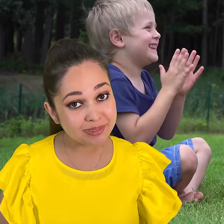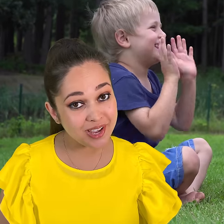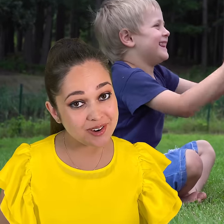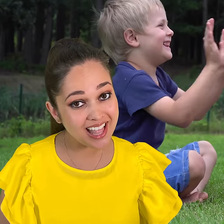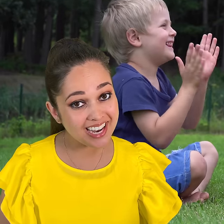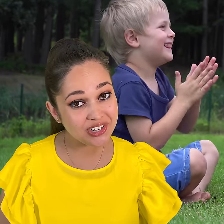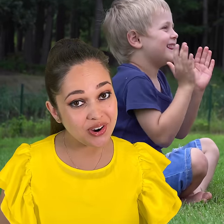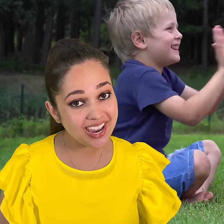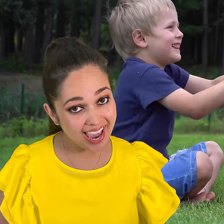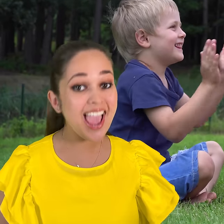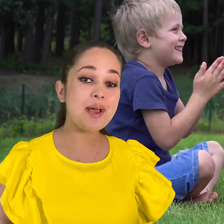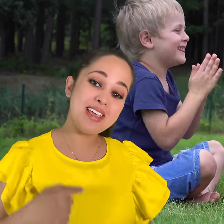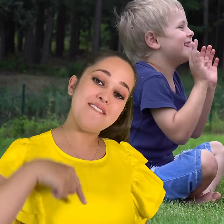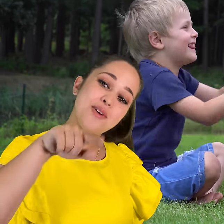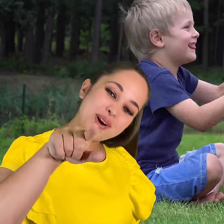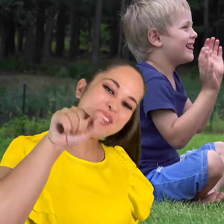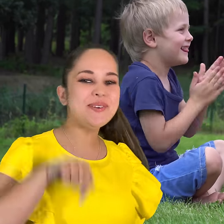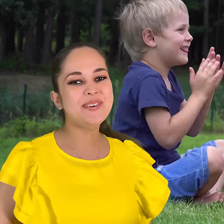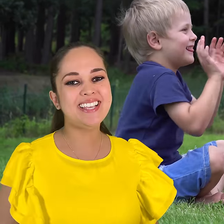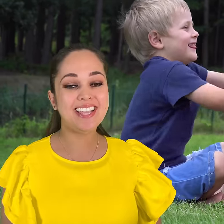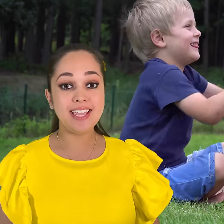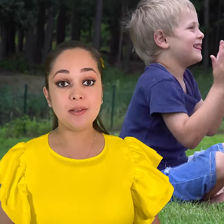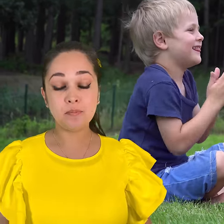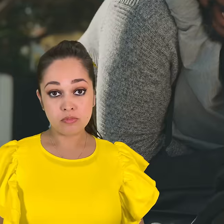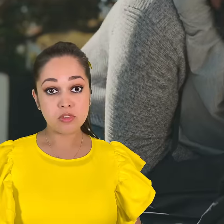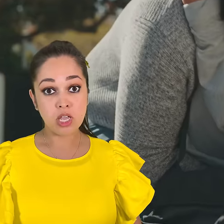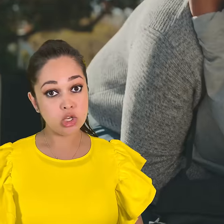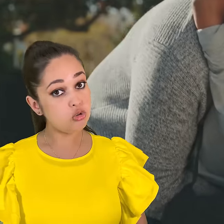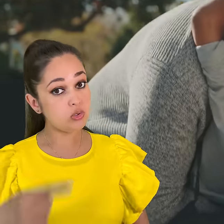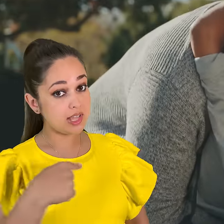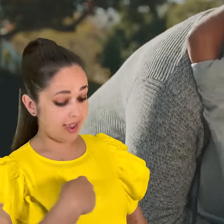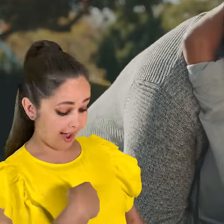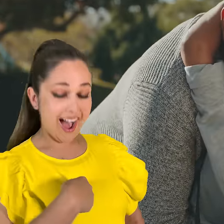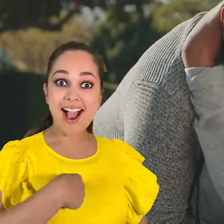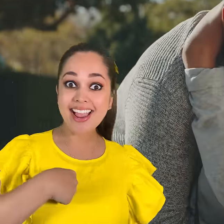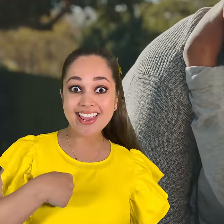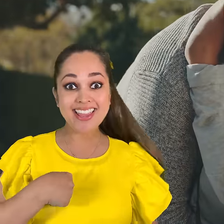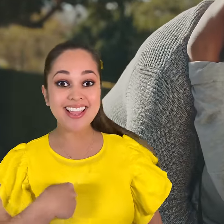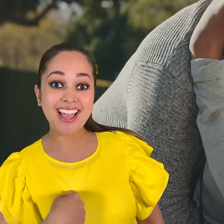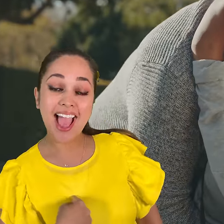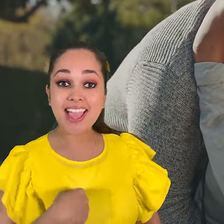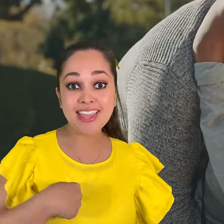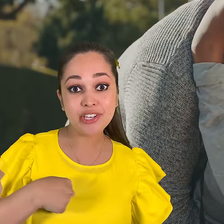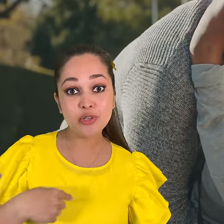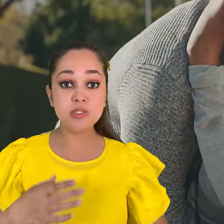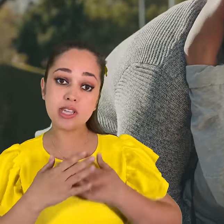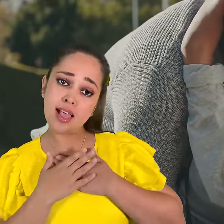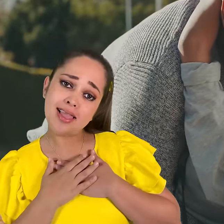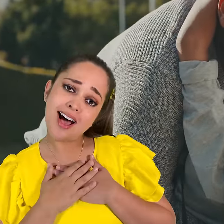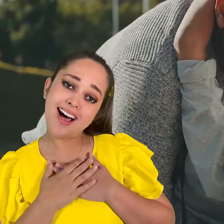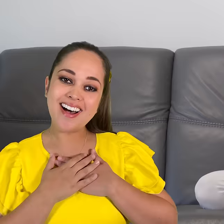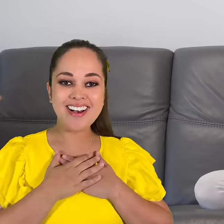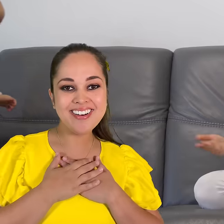I'm so glad you're here and I'm here for you. Can you say I? Can you